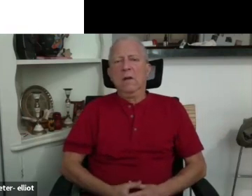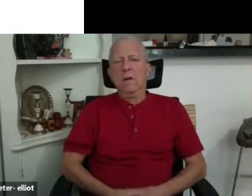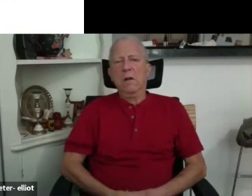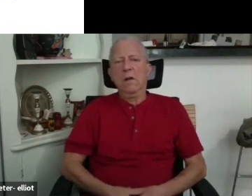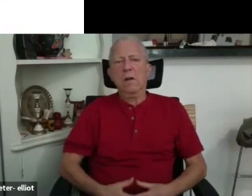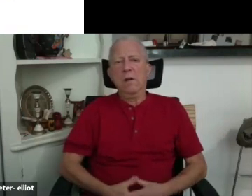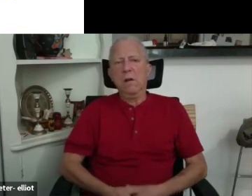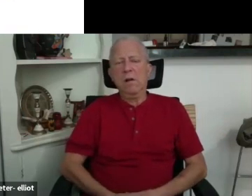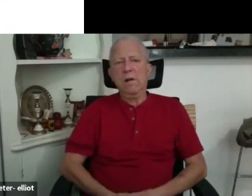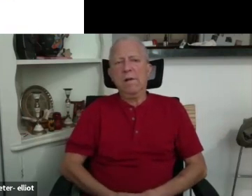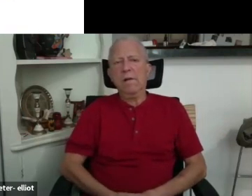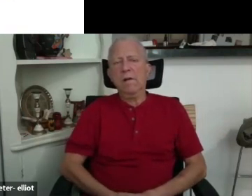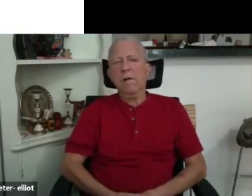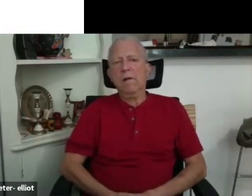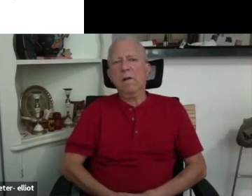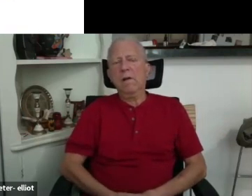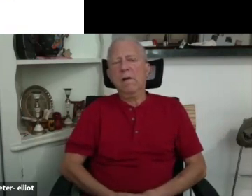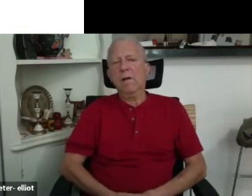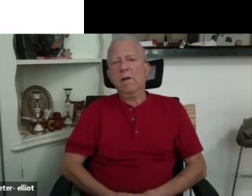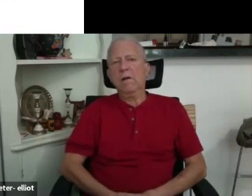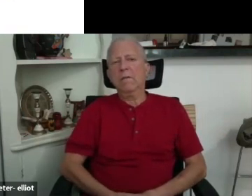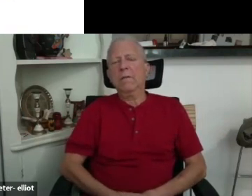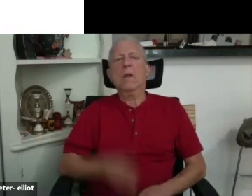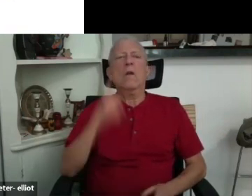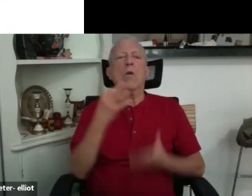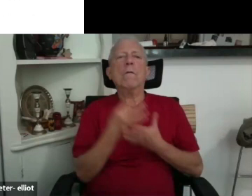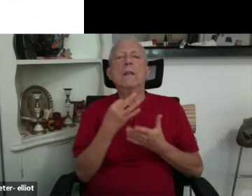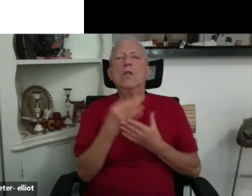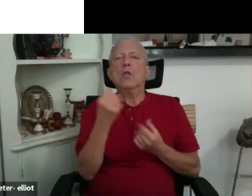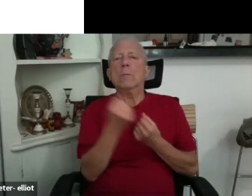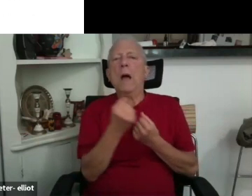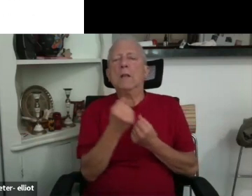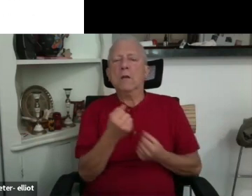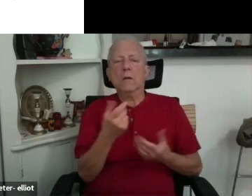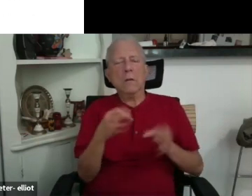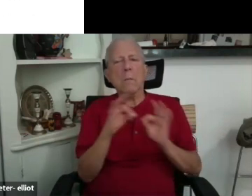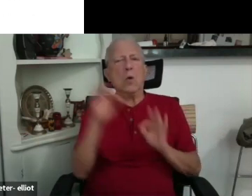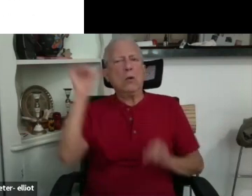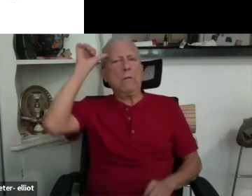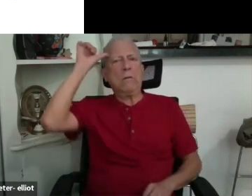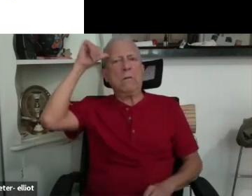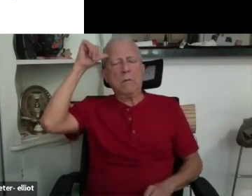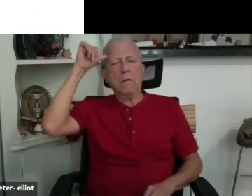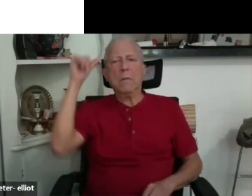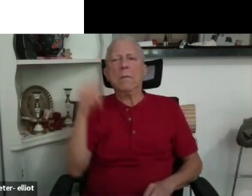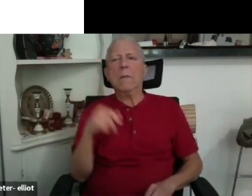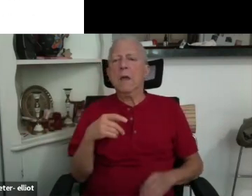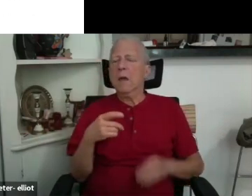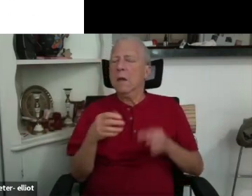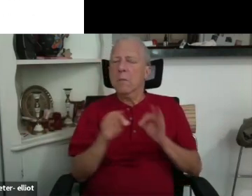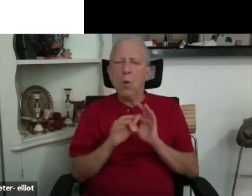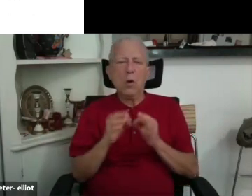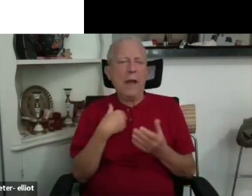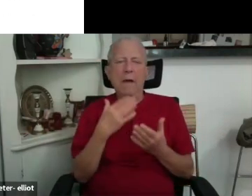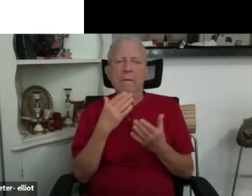Okay, next slide, please. So for fiscal sponsors, just keep in mind the importance of keeping good records about